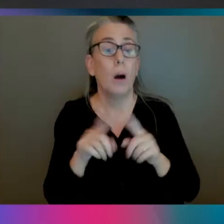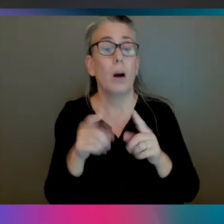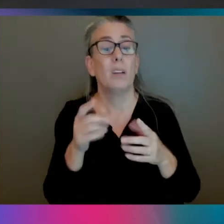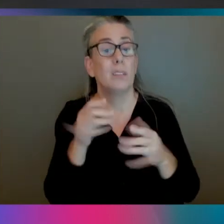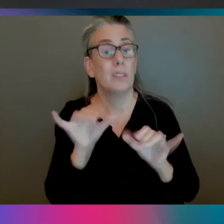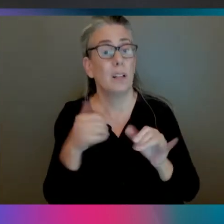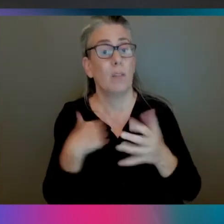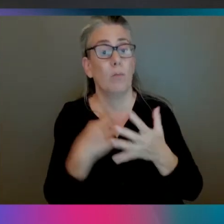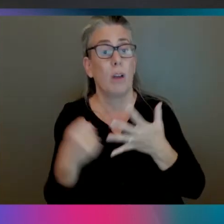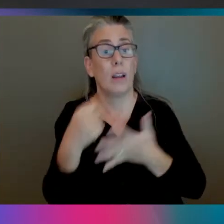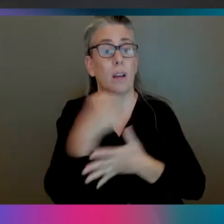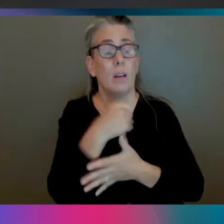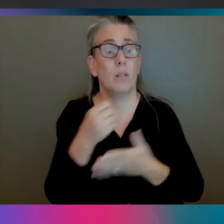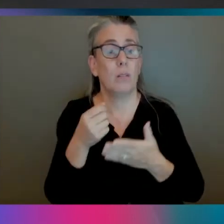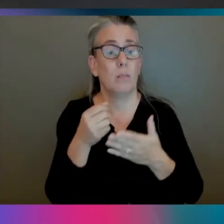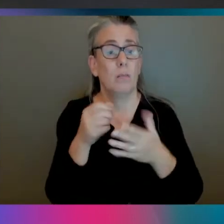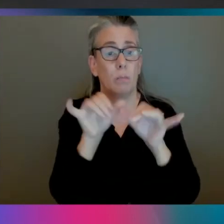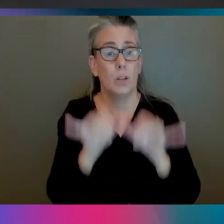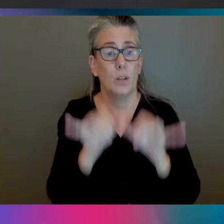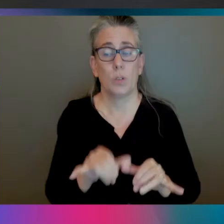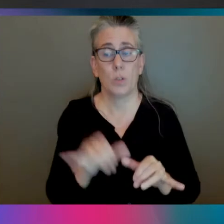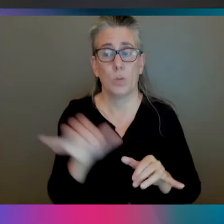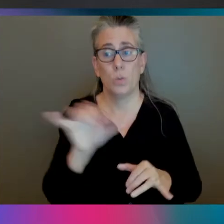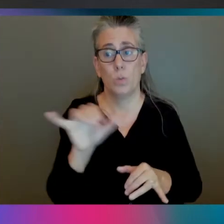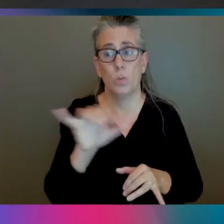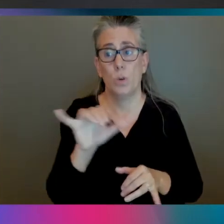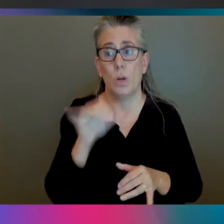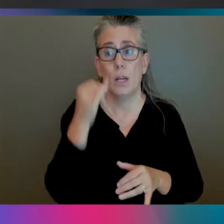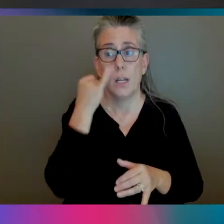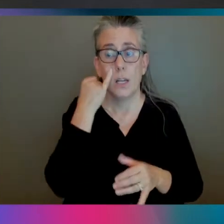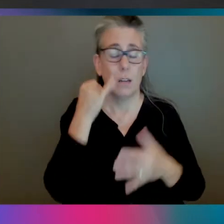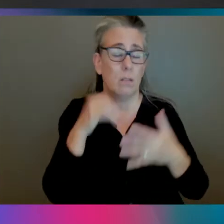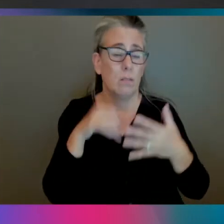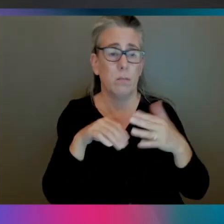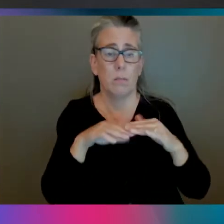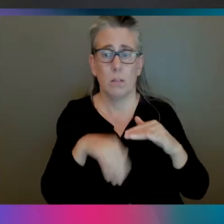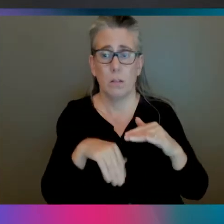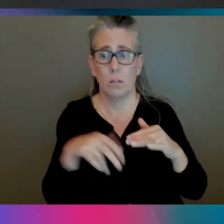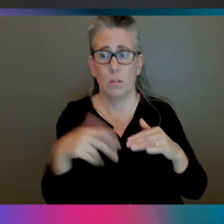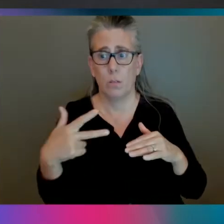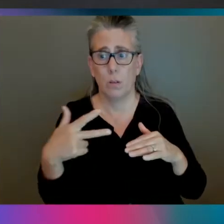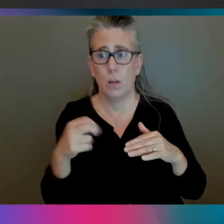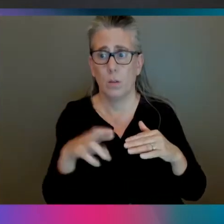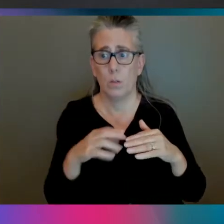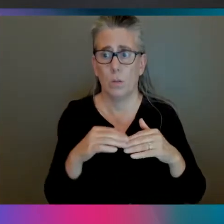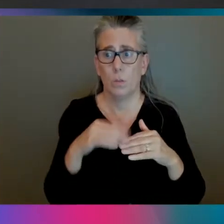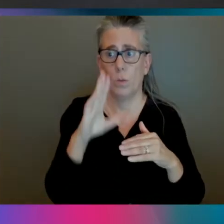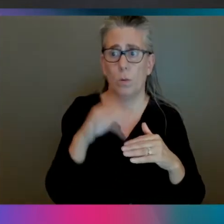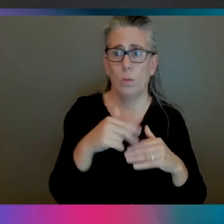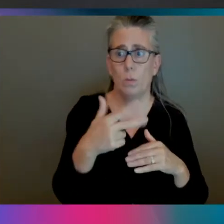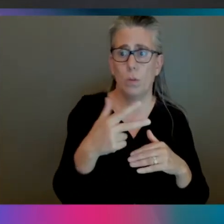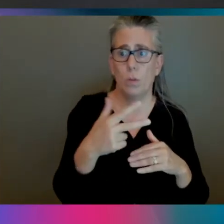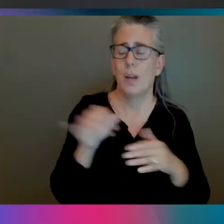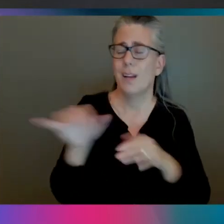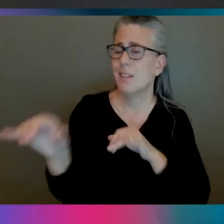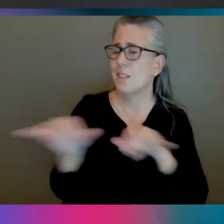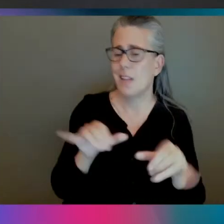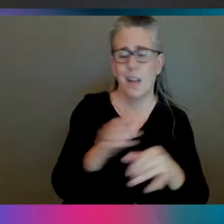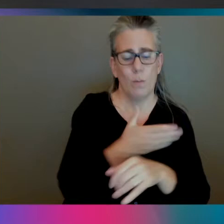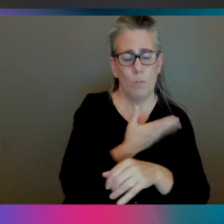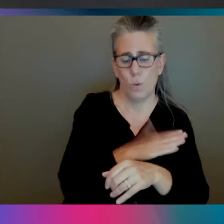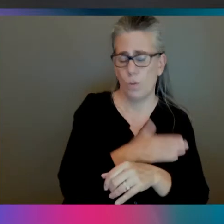not at least rated what he would think is rated a 3, don't even bother showing, right? Type of Based thing. on like the movies or the songs. Right. Exactly.